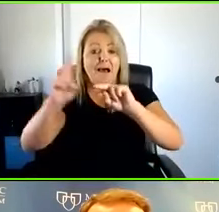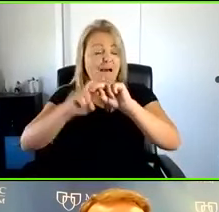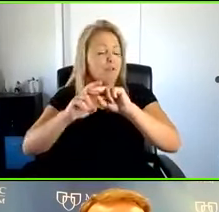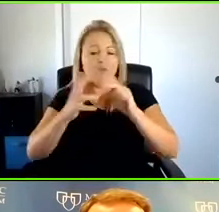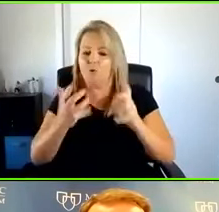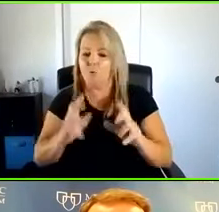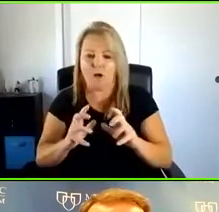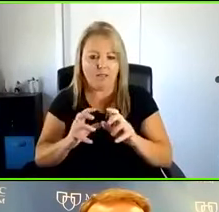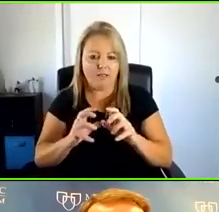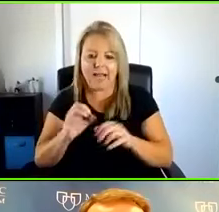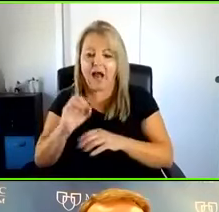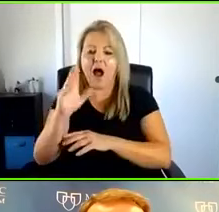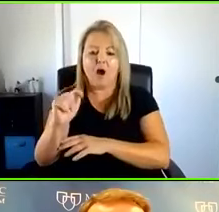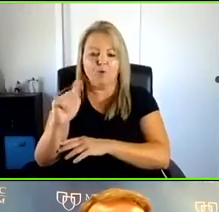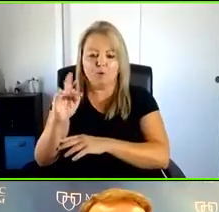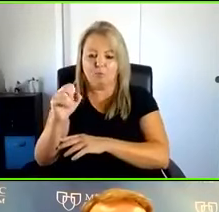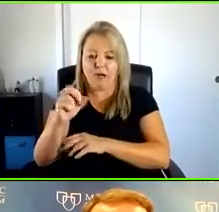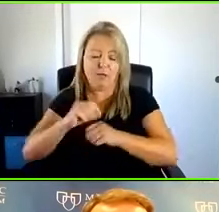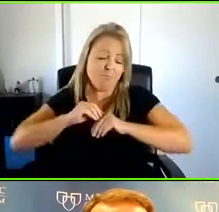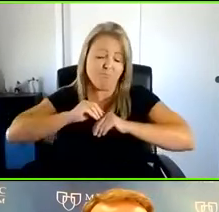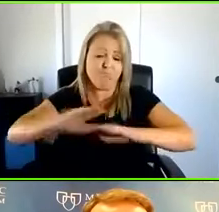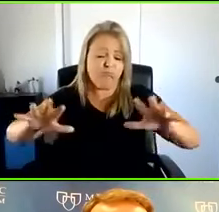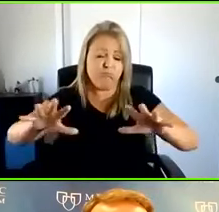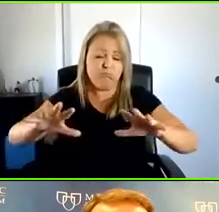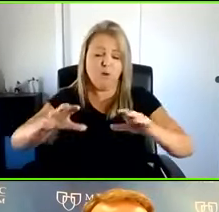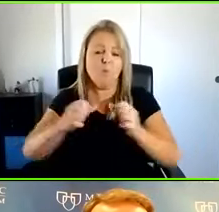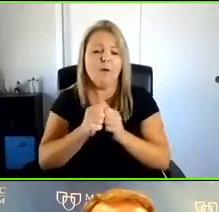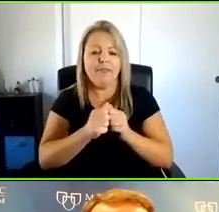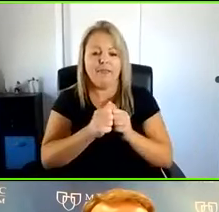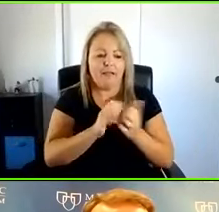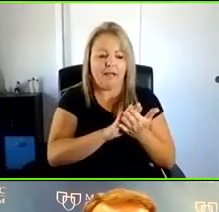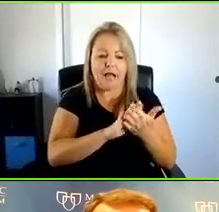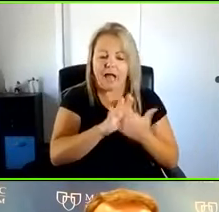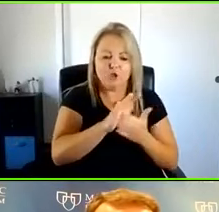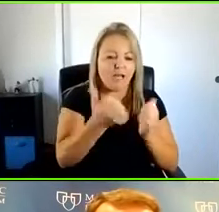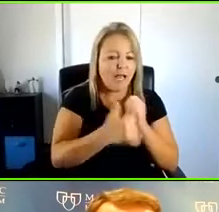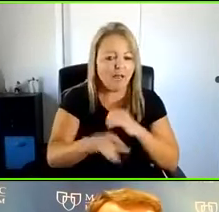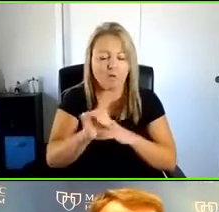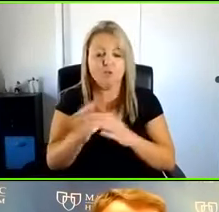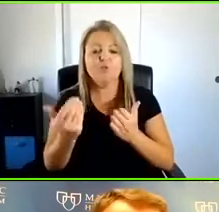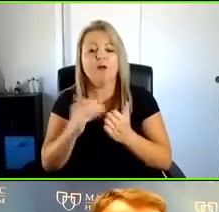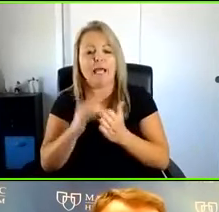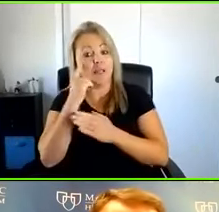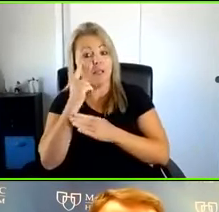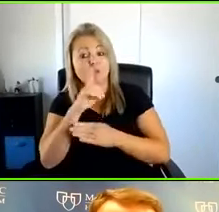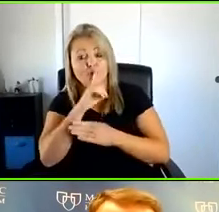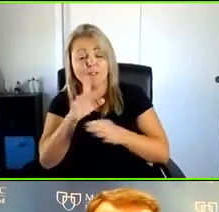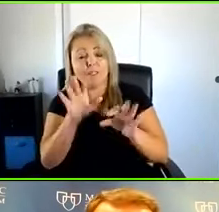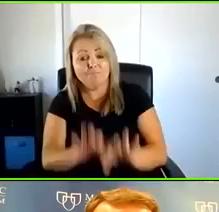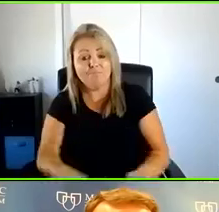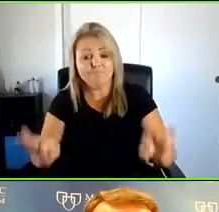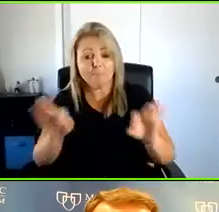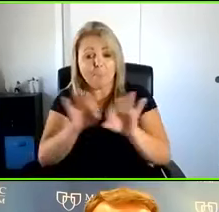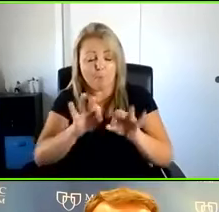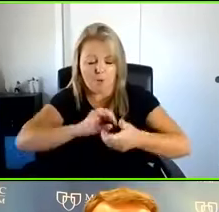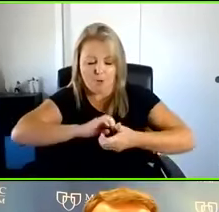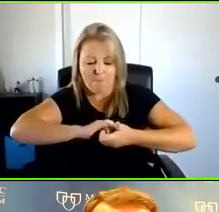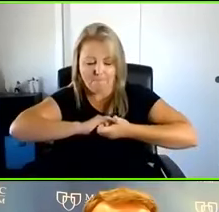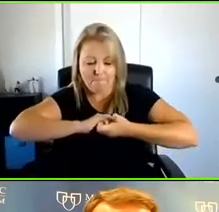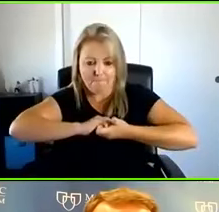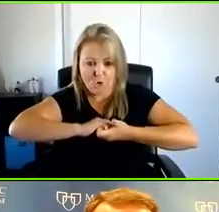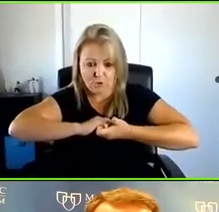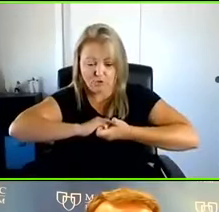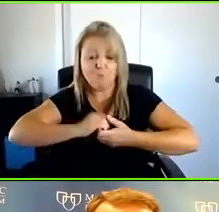any outbreaks this fall with higher ed or anywhere. And so again, I think that's a critical partnership. And we